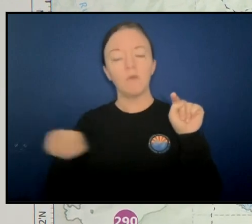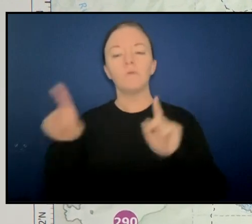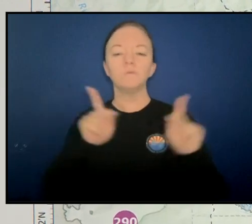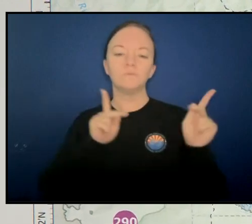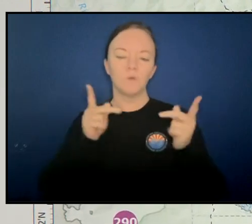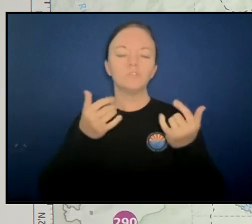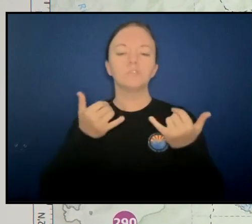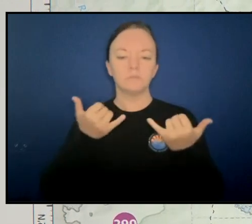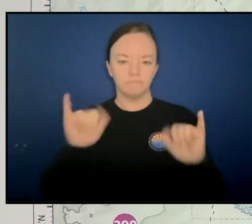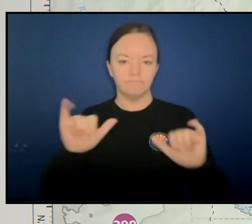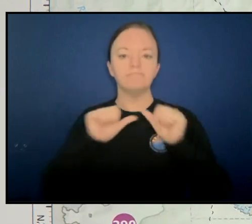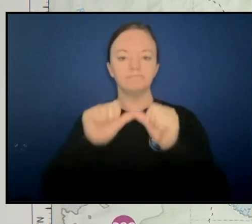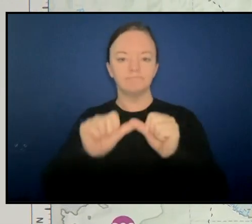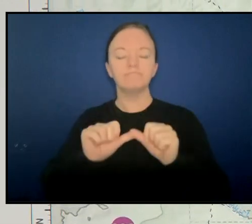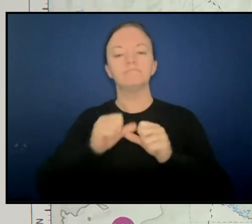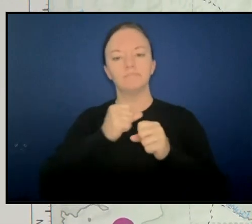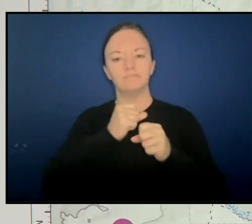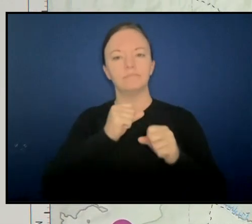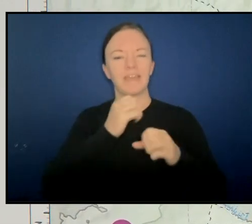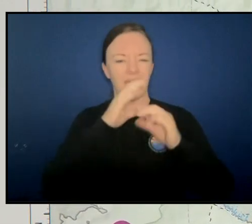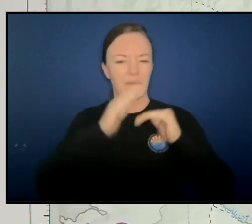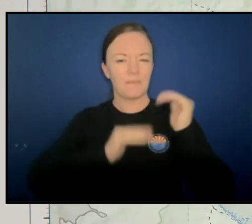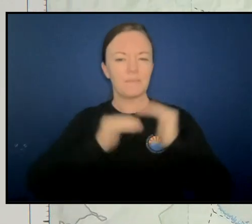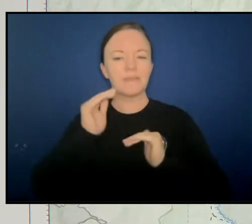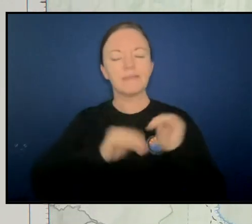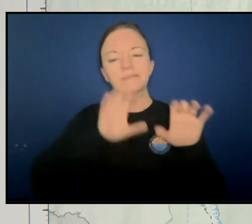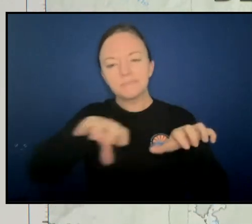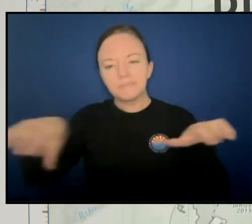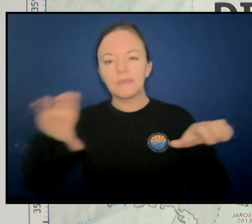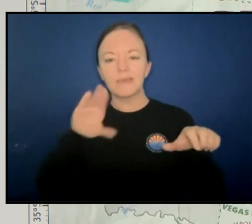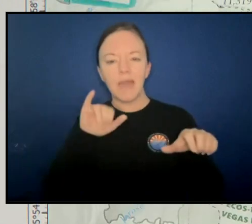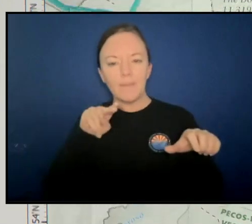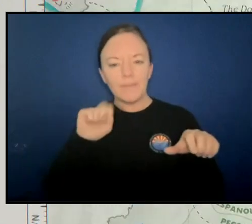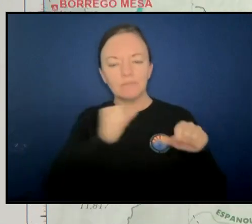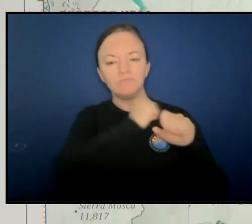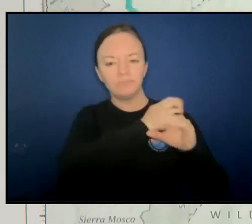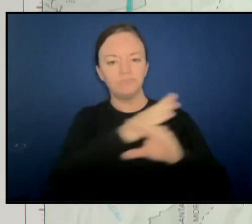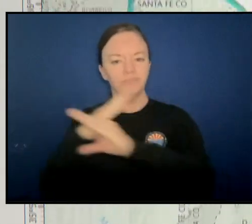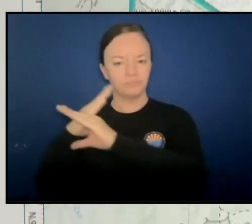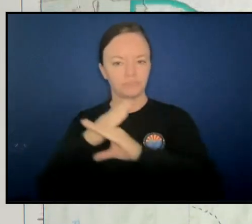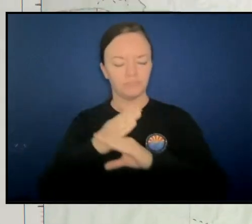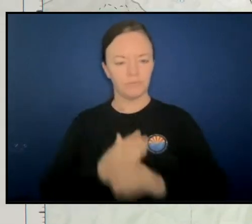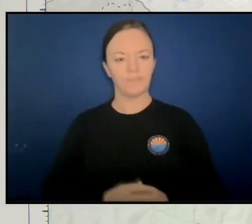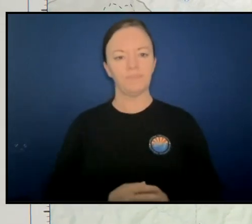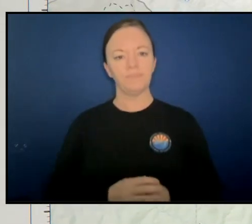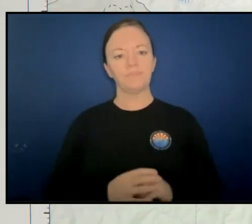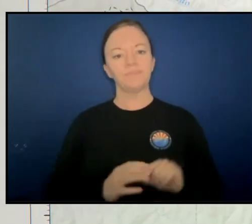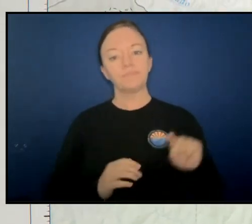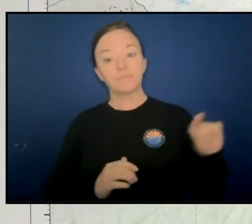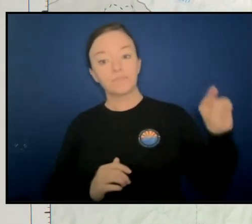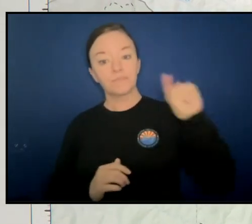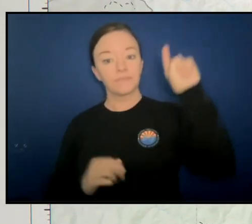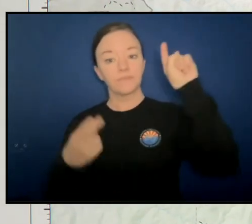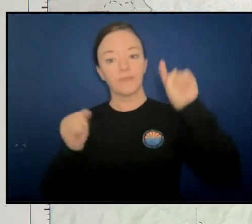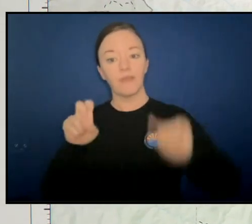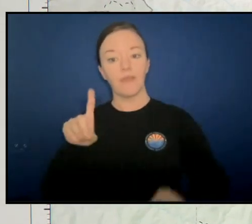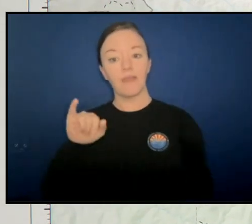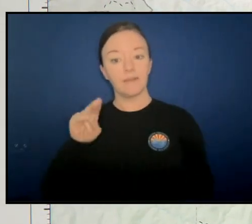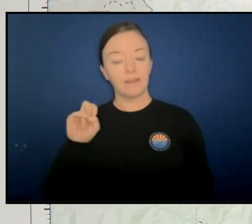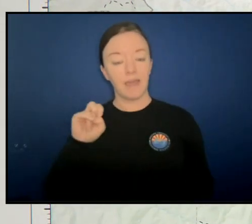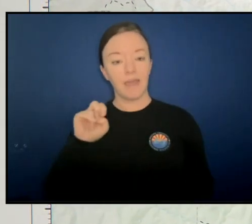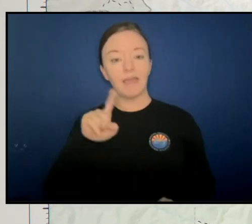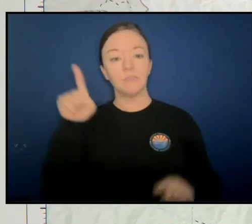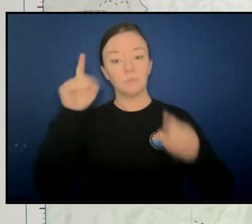in for that little cabin area up in there, and then moving up along our hand line to the divide up there